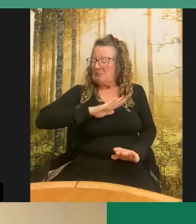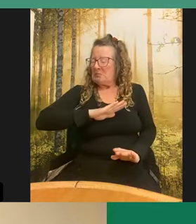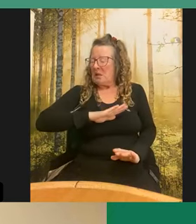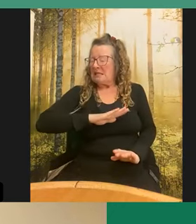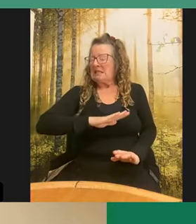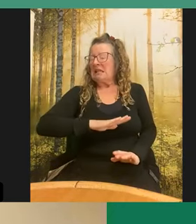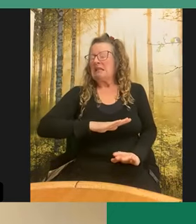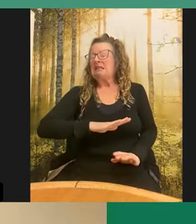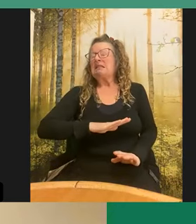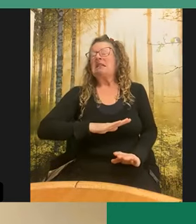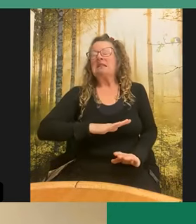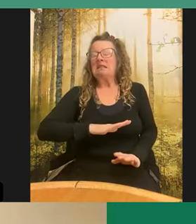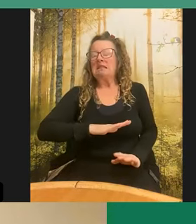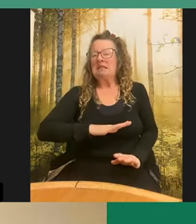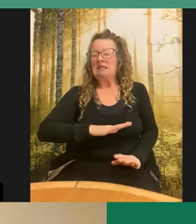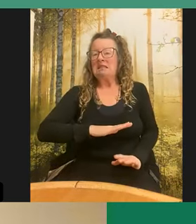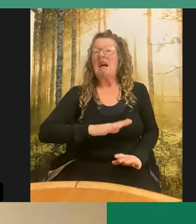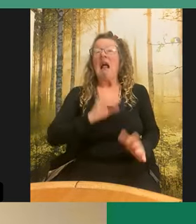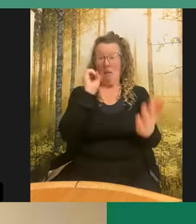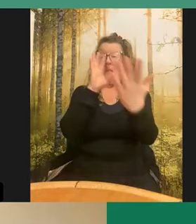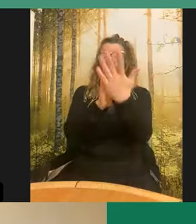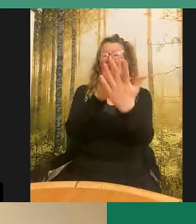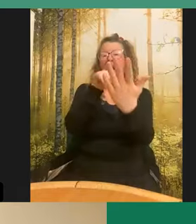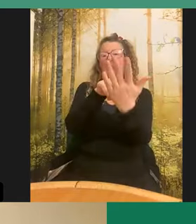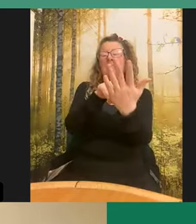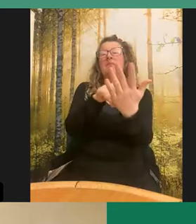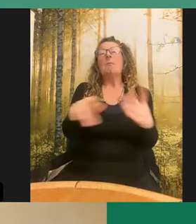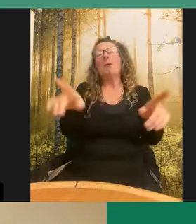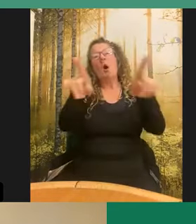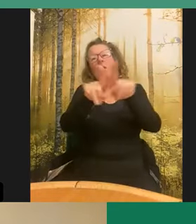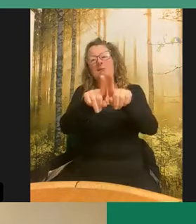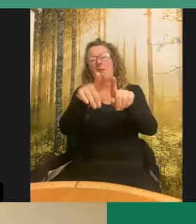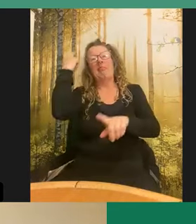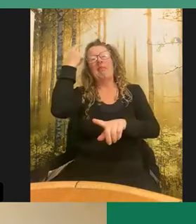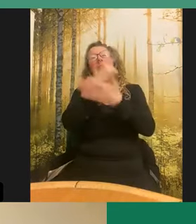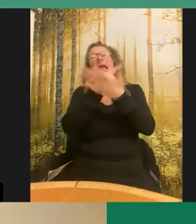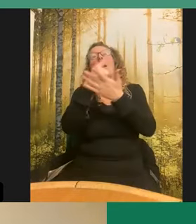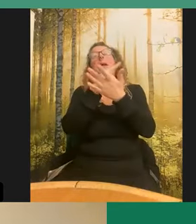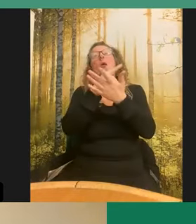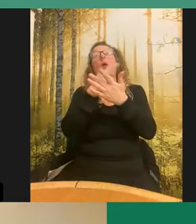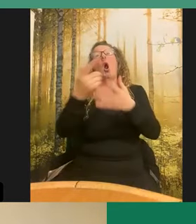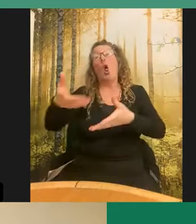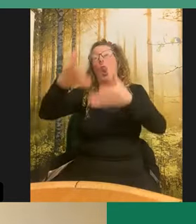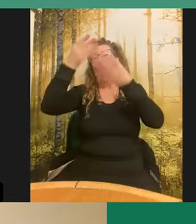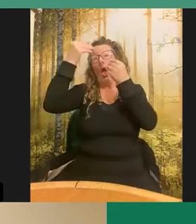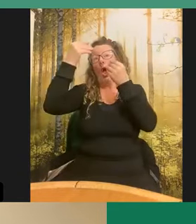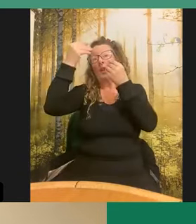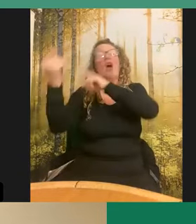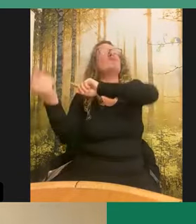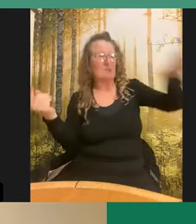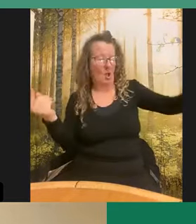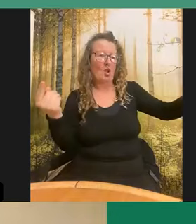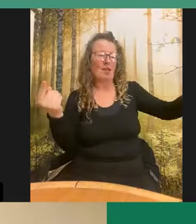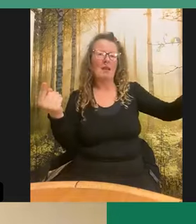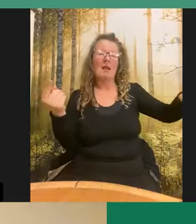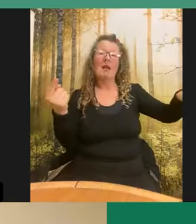to the contemporary issue of the earn, learn and return, in that context, We're now recruiting, and this then